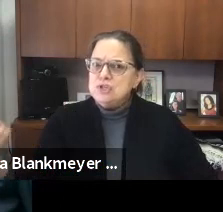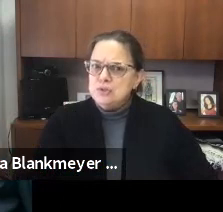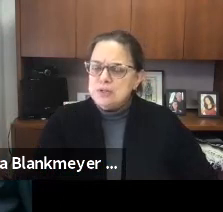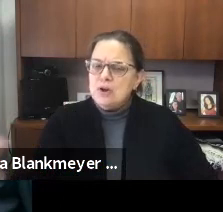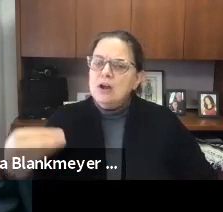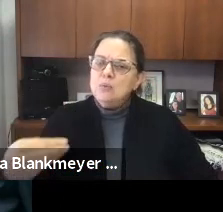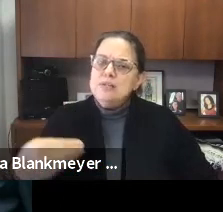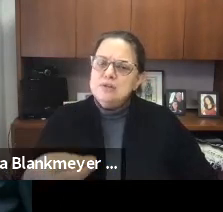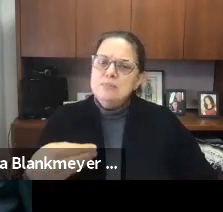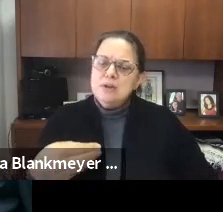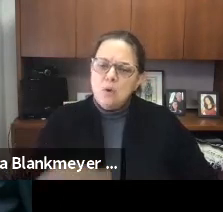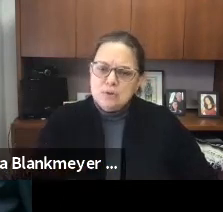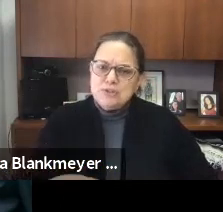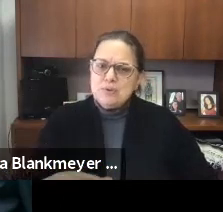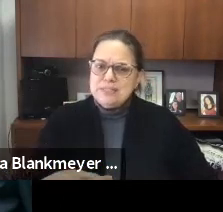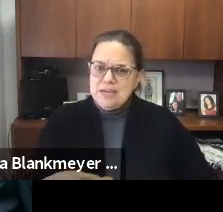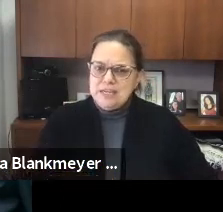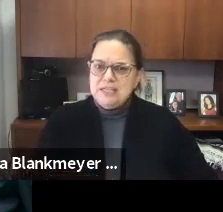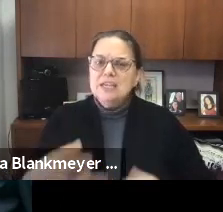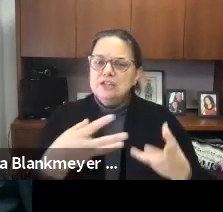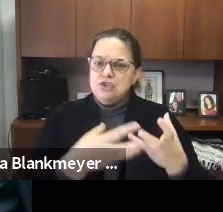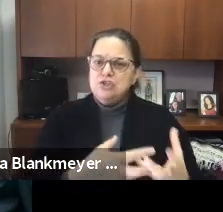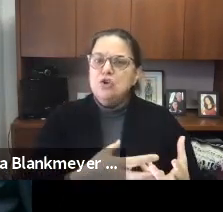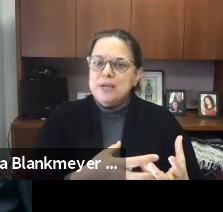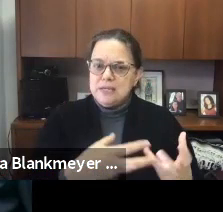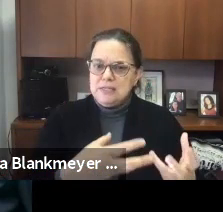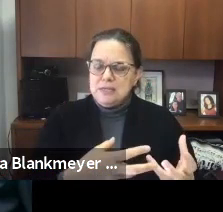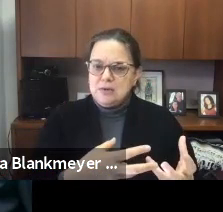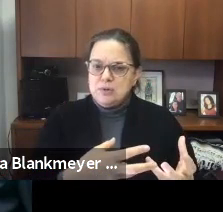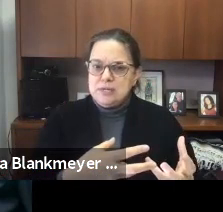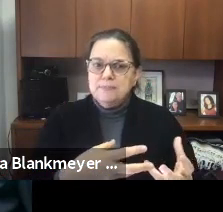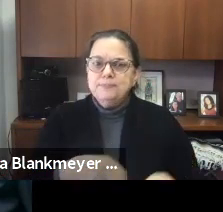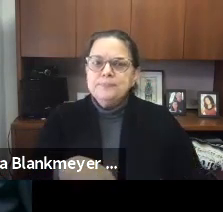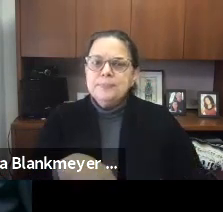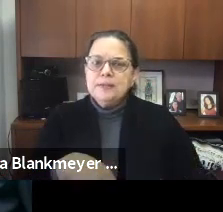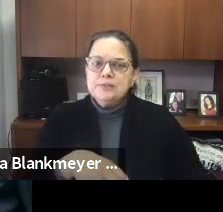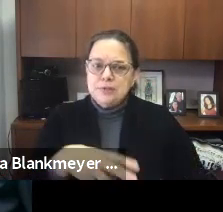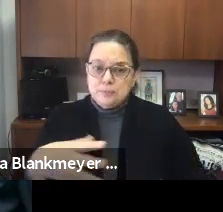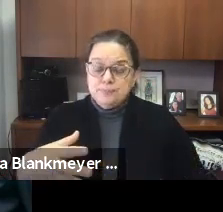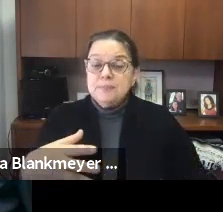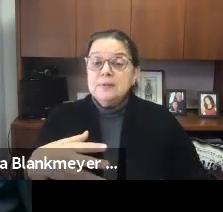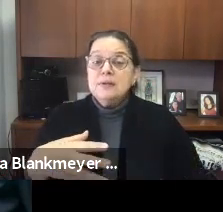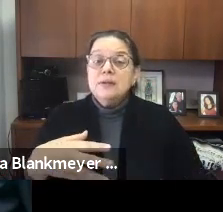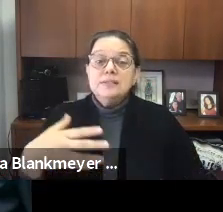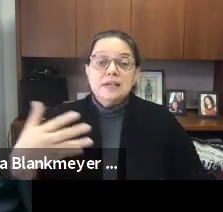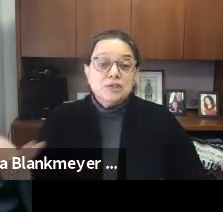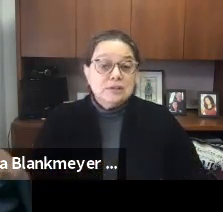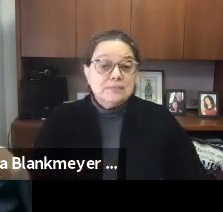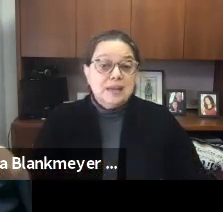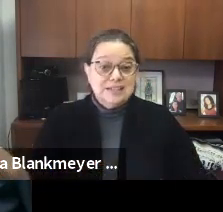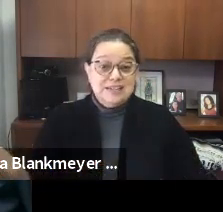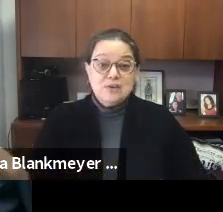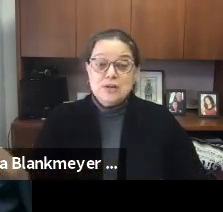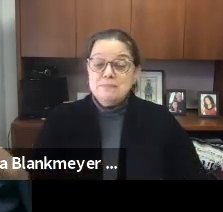to children, ought we to be also assigning genomic integrity? So such